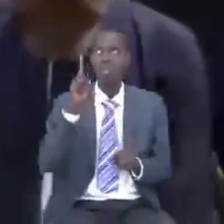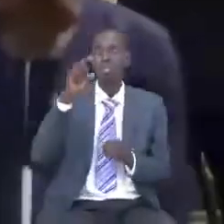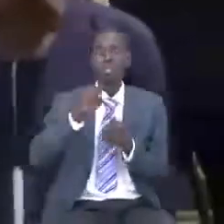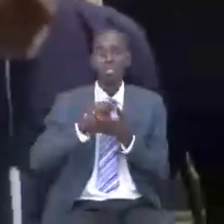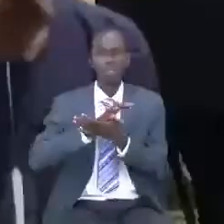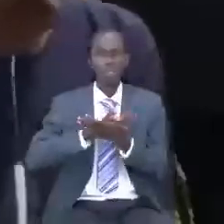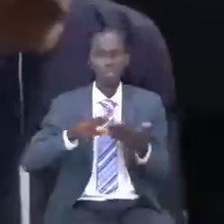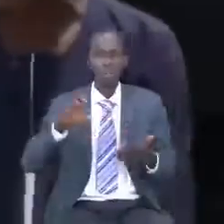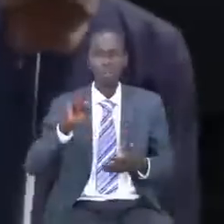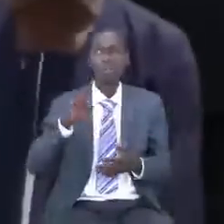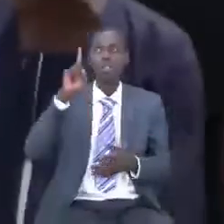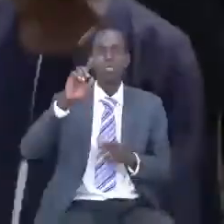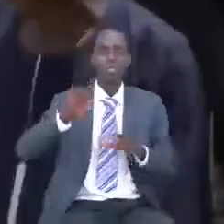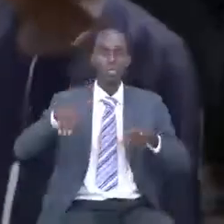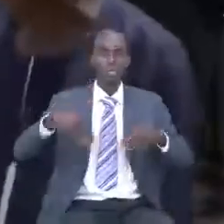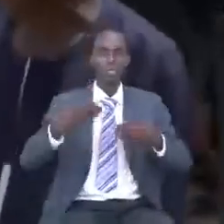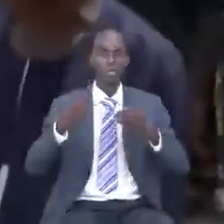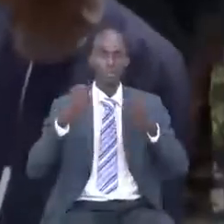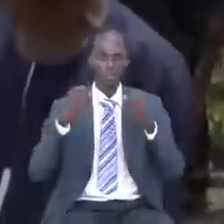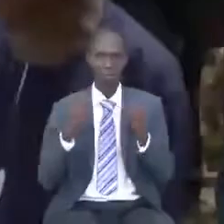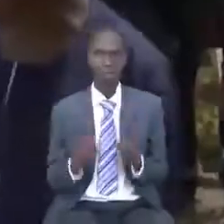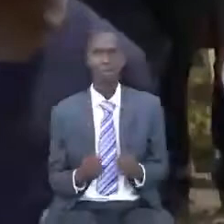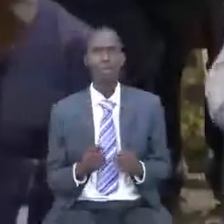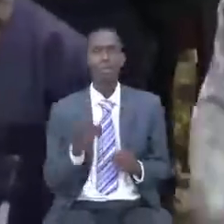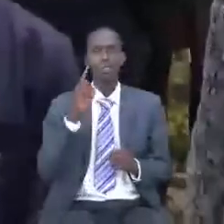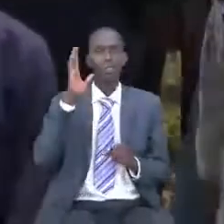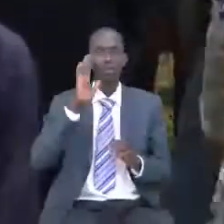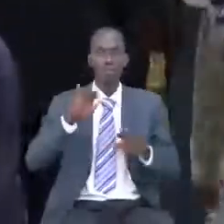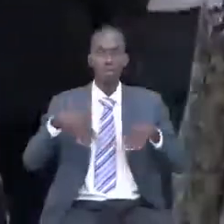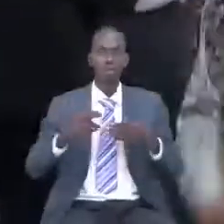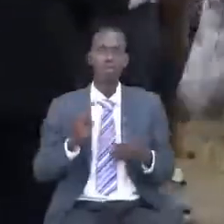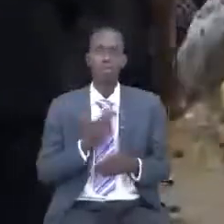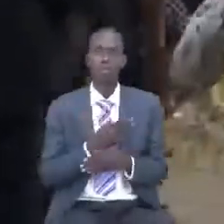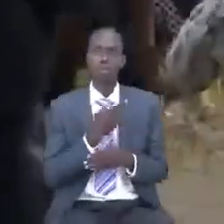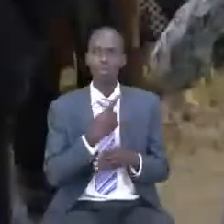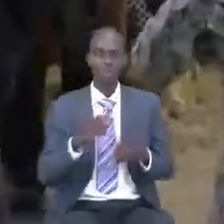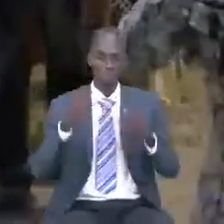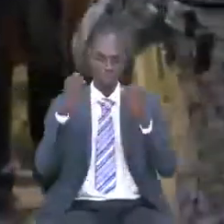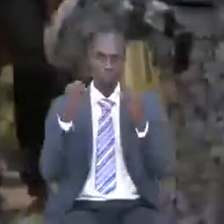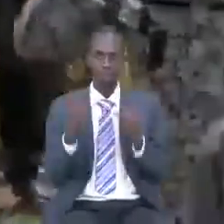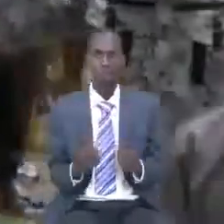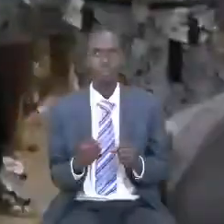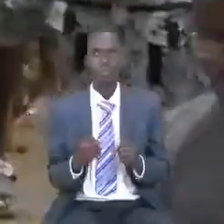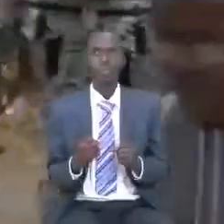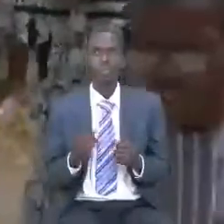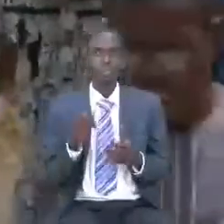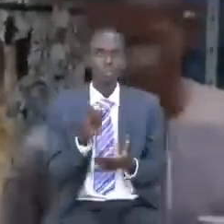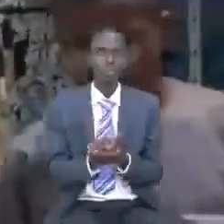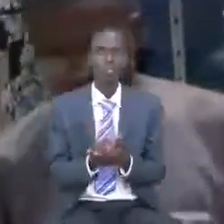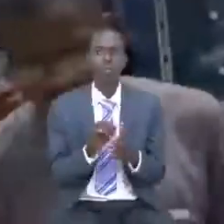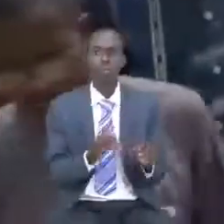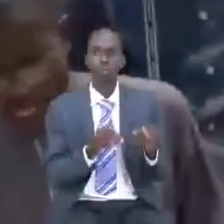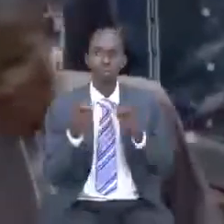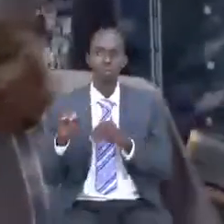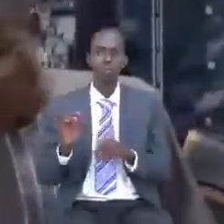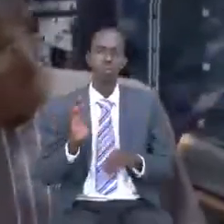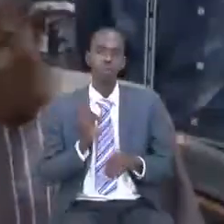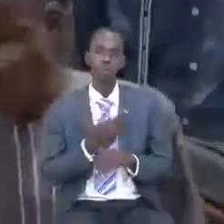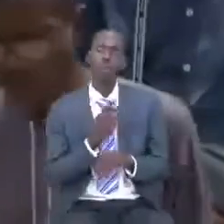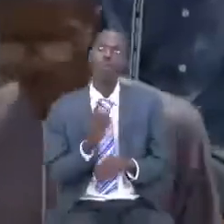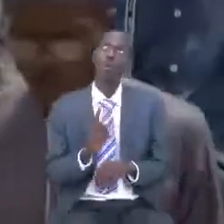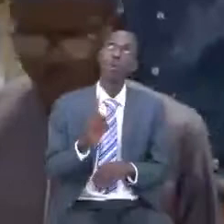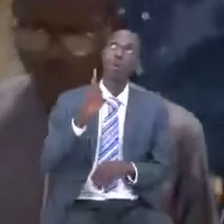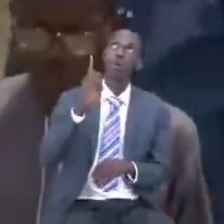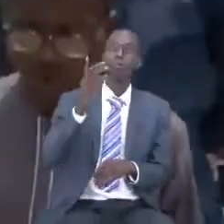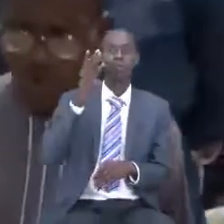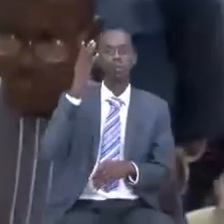He strengthens. He'll give us the power that puts us over.